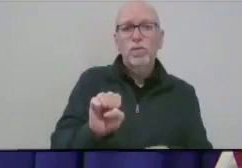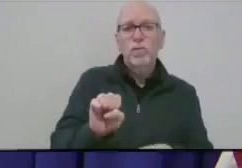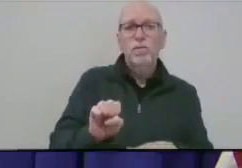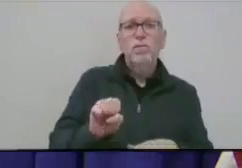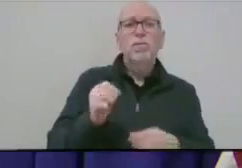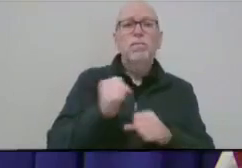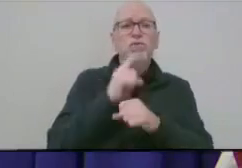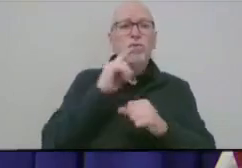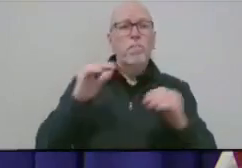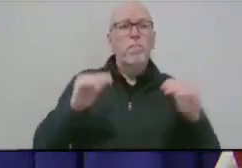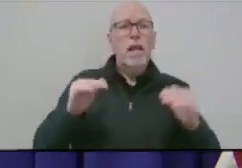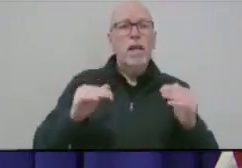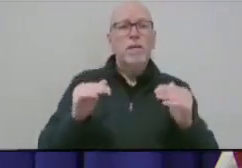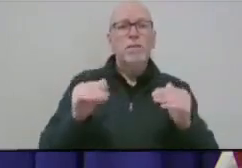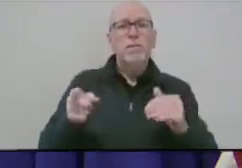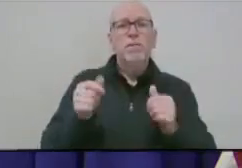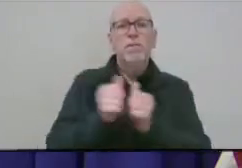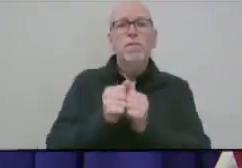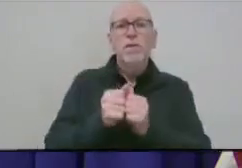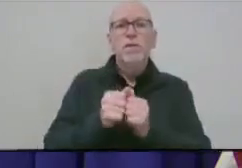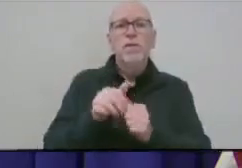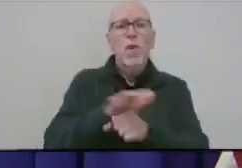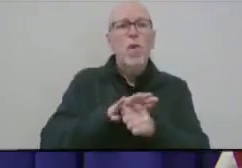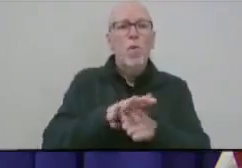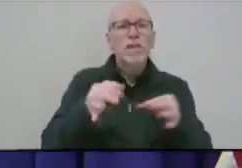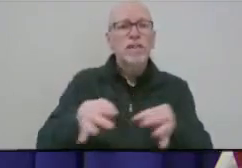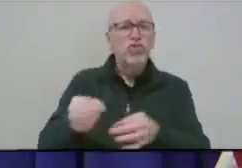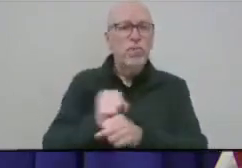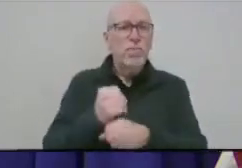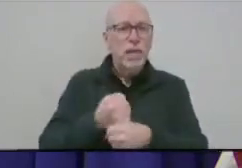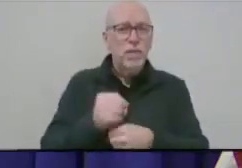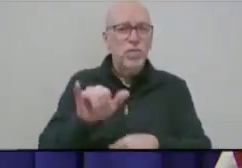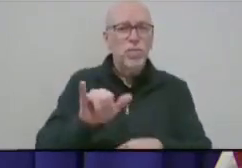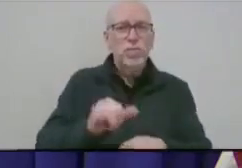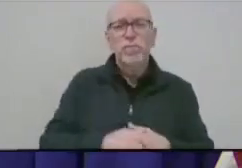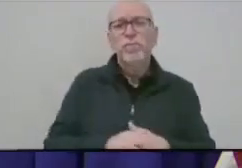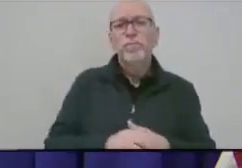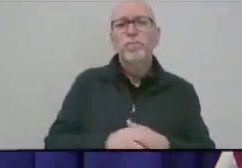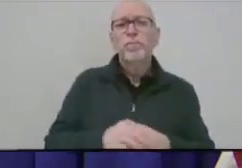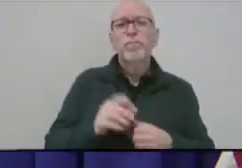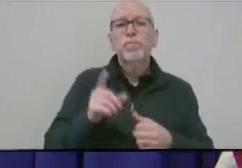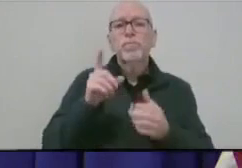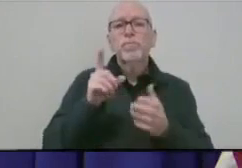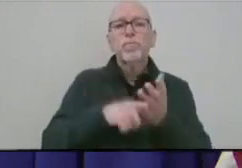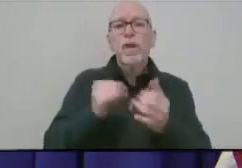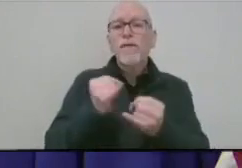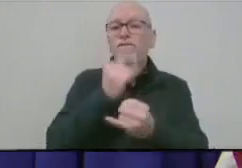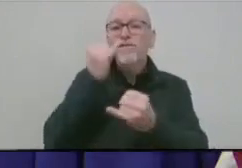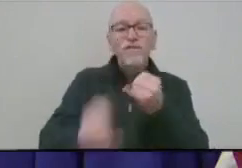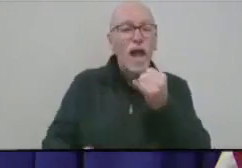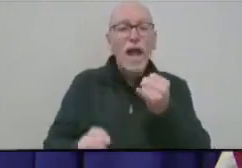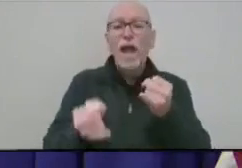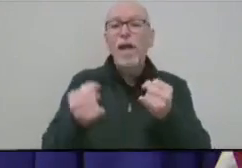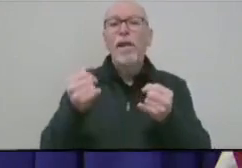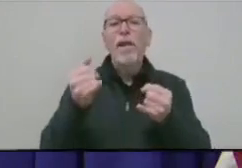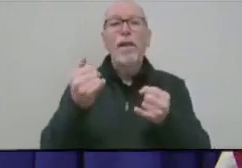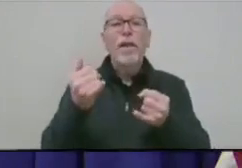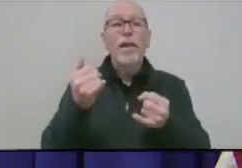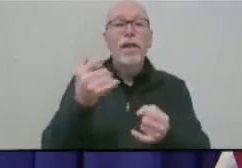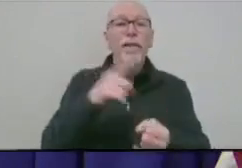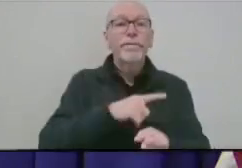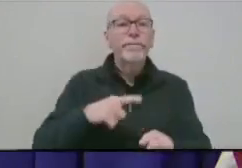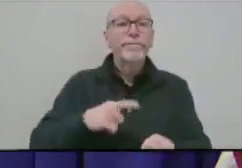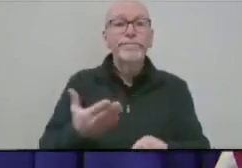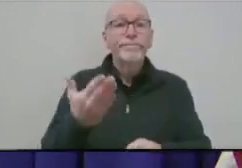balancing that with local decision making. And so what that final language is